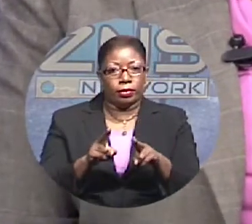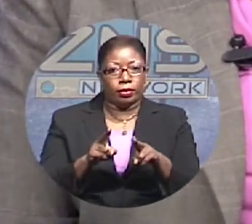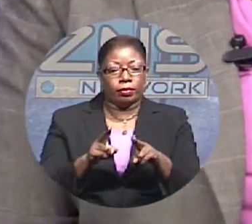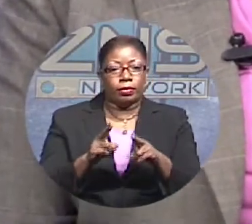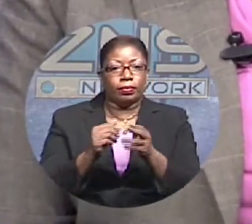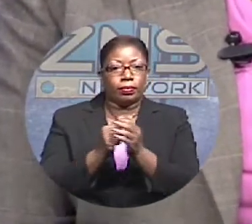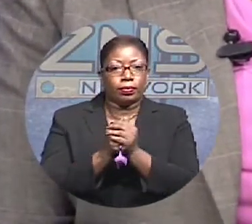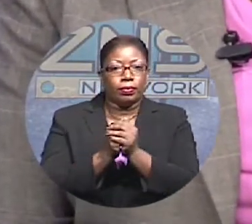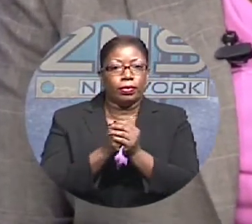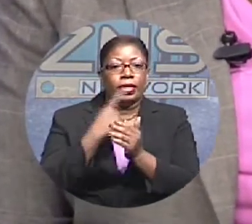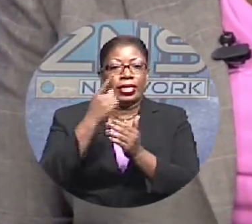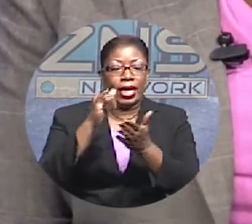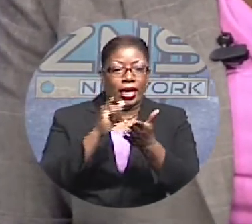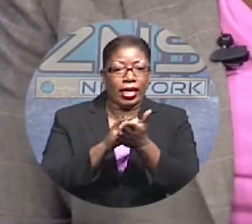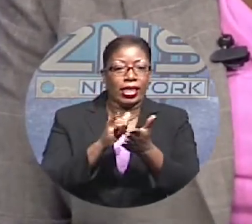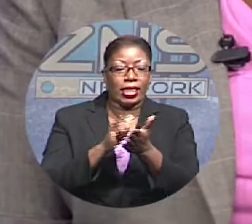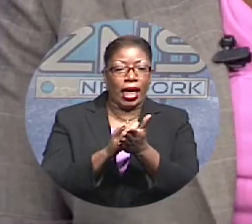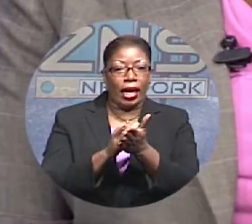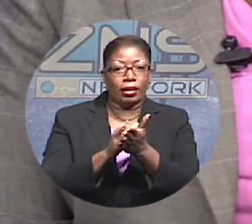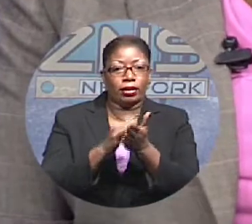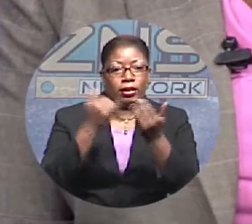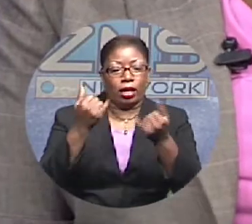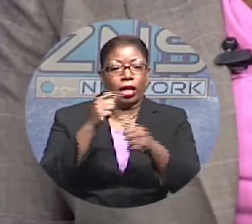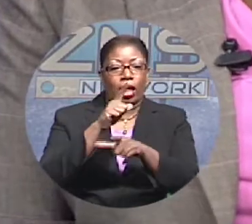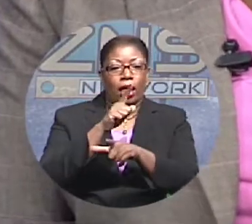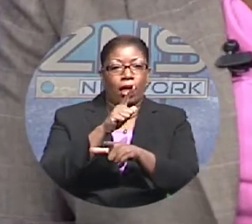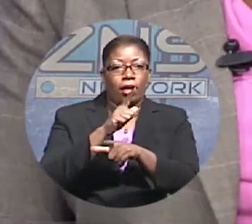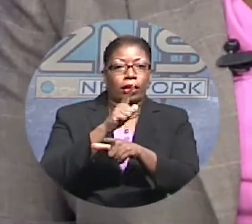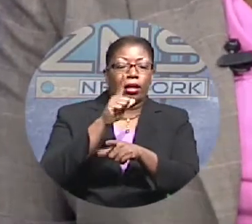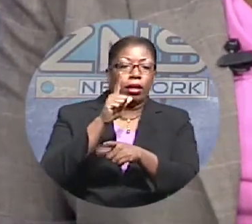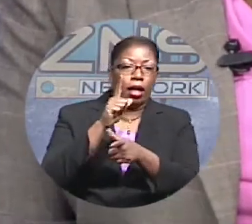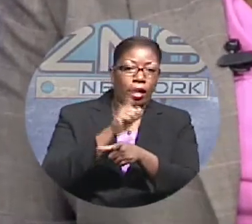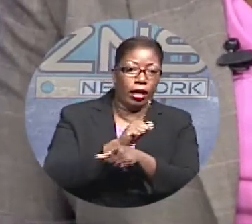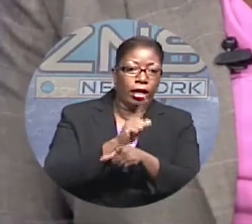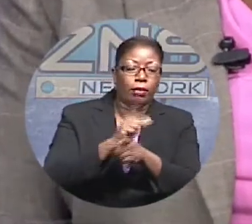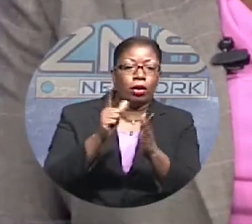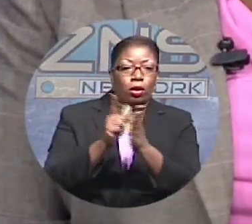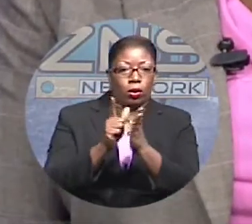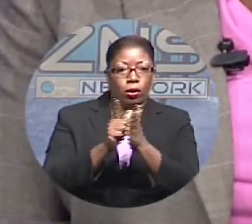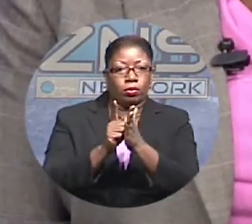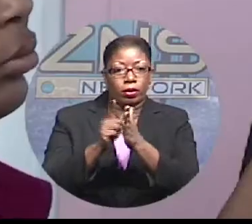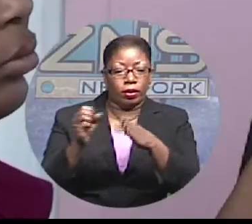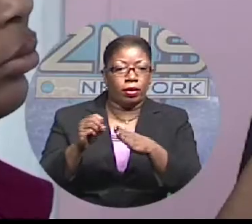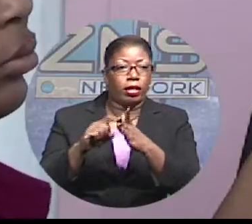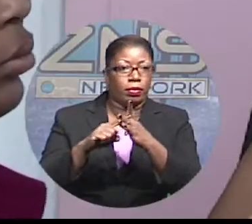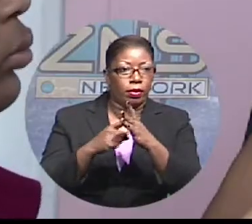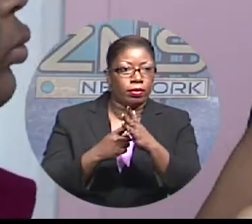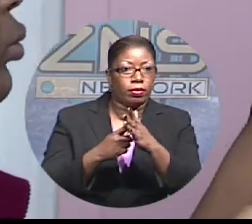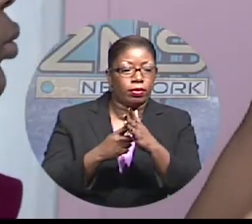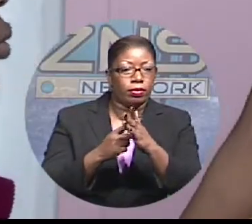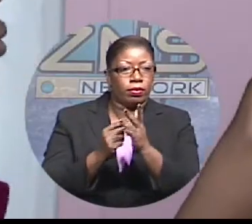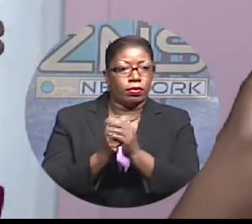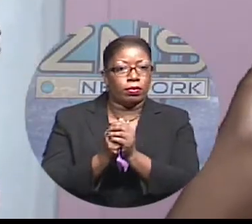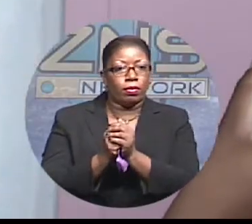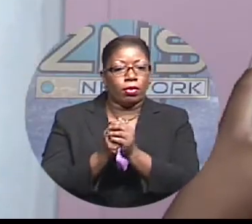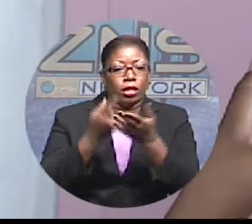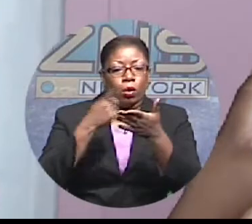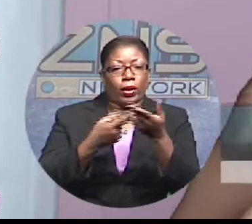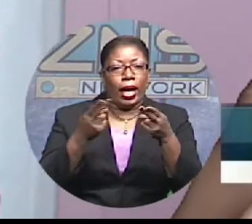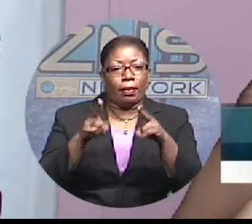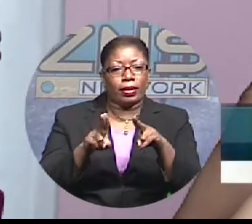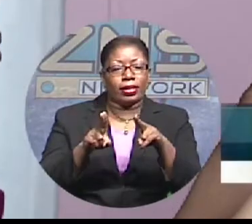of this case, he says amendments to the current labor laws may become effective. Depending on what happens at the end of the